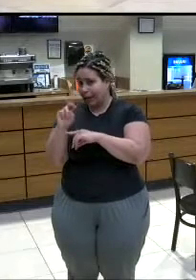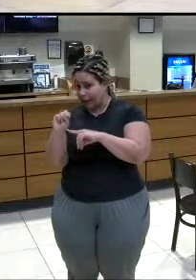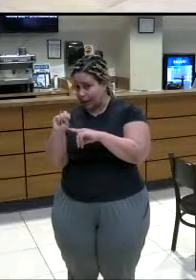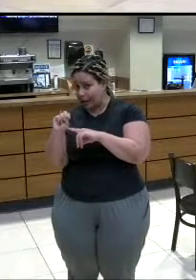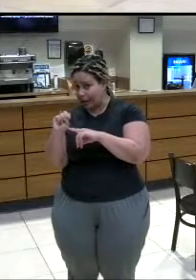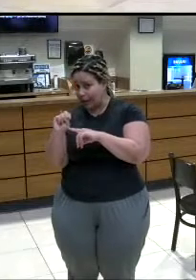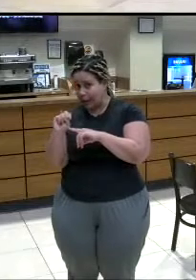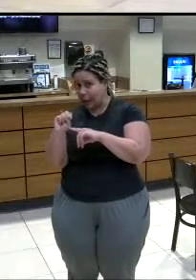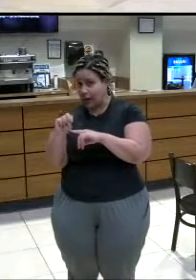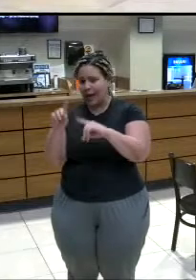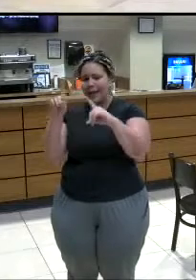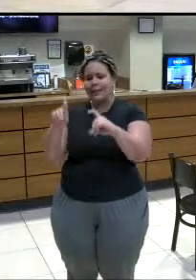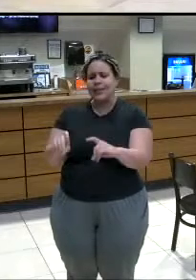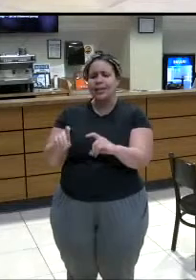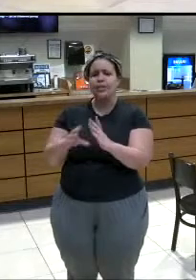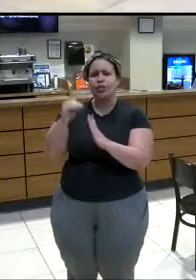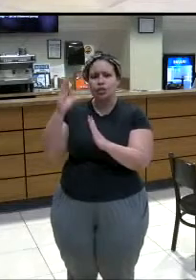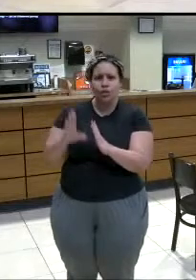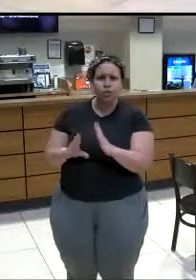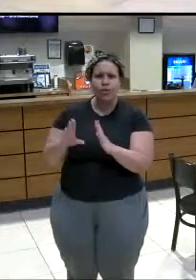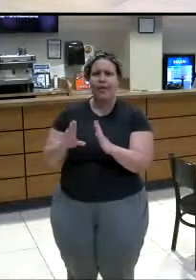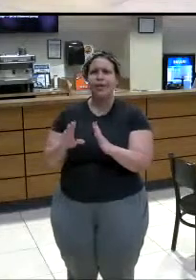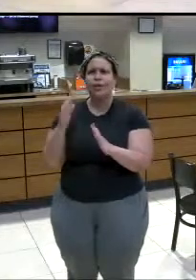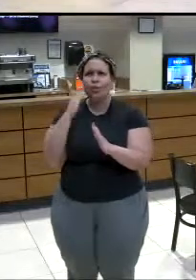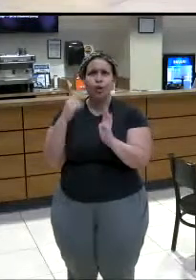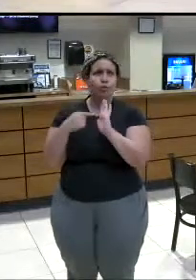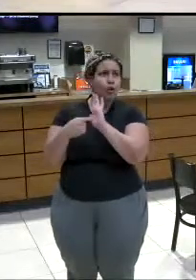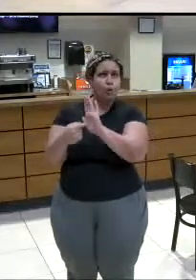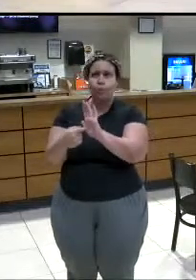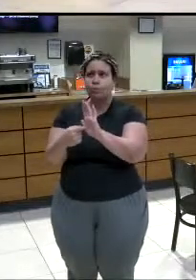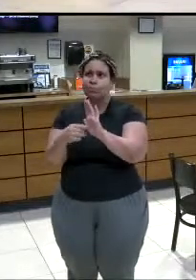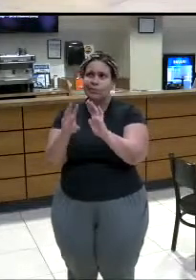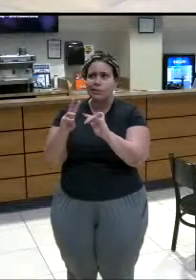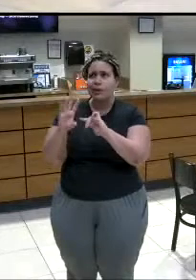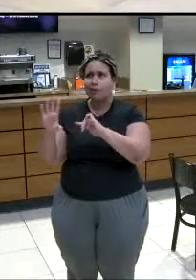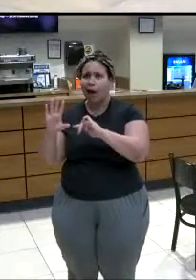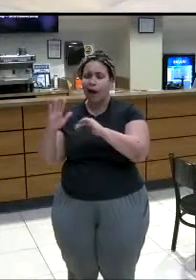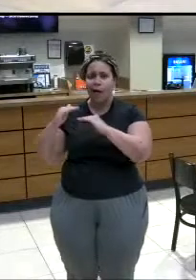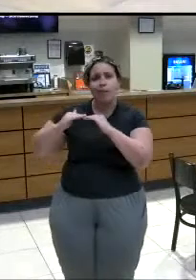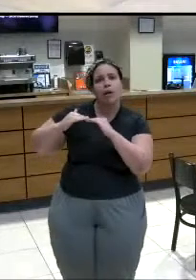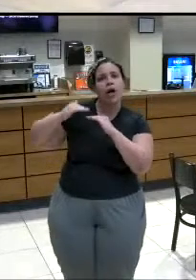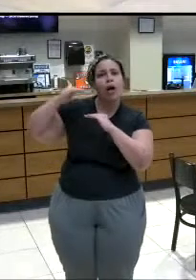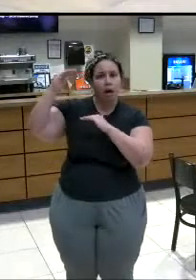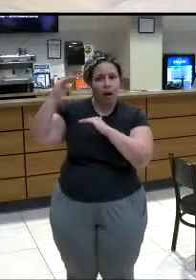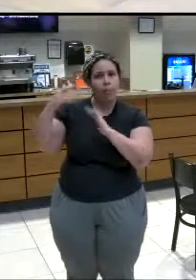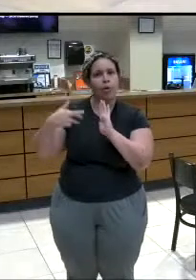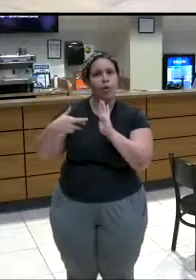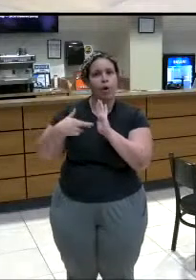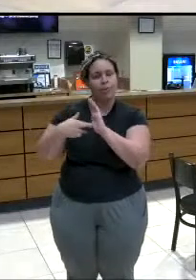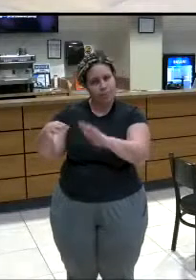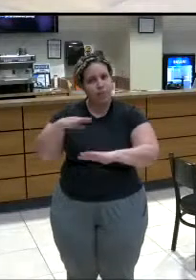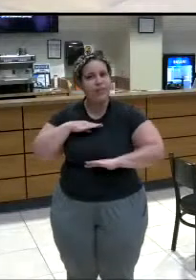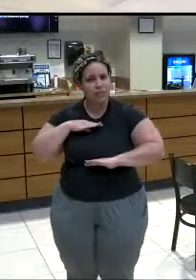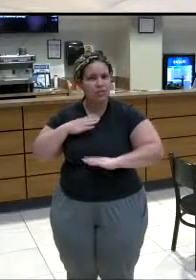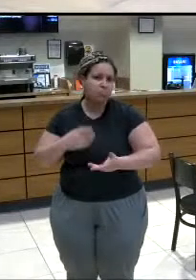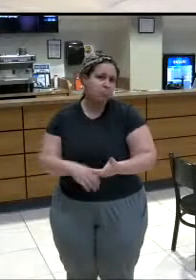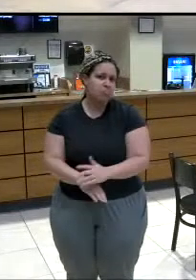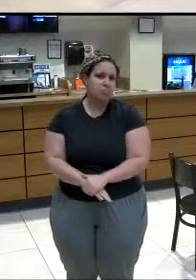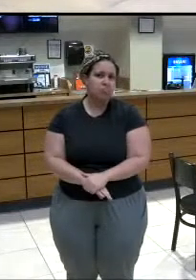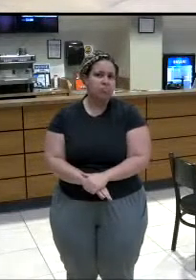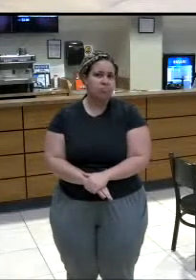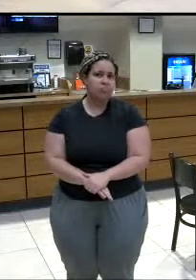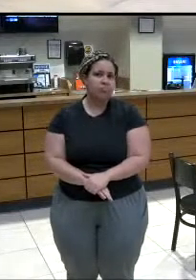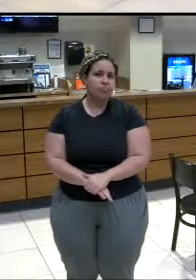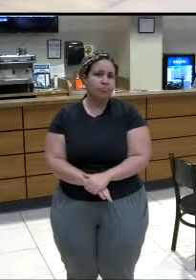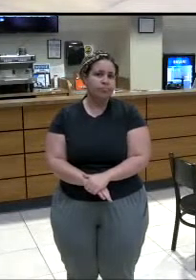assesses a student, something from like a 65 up really represents proficiency. So